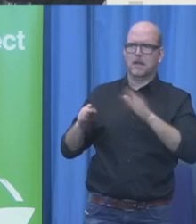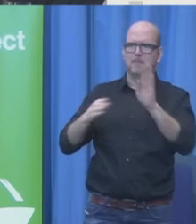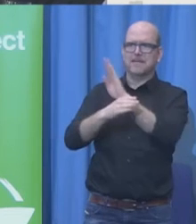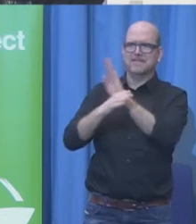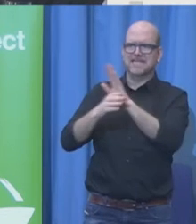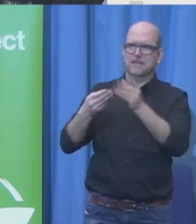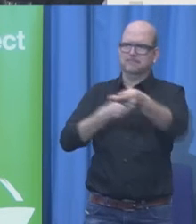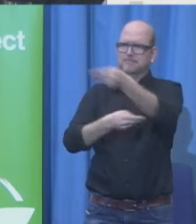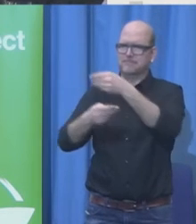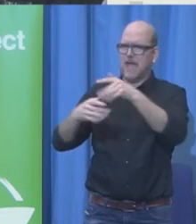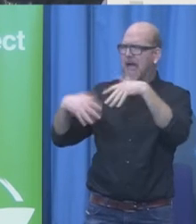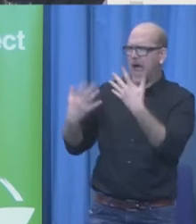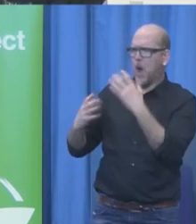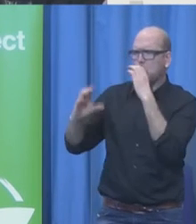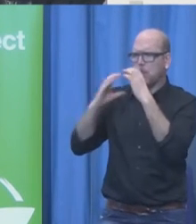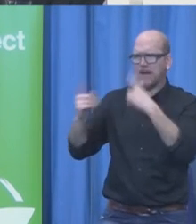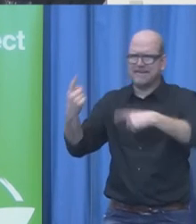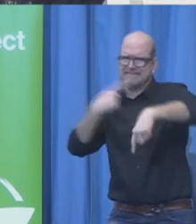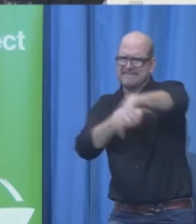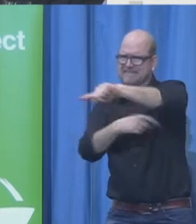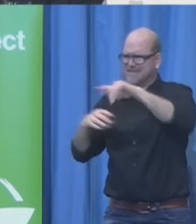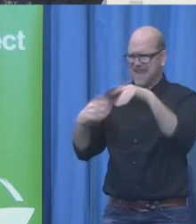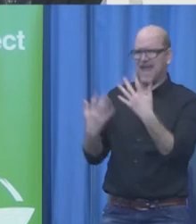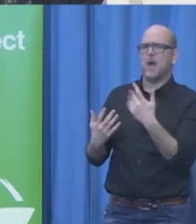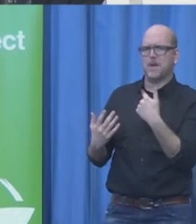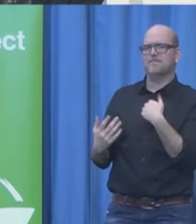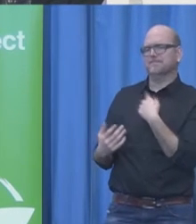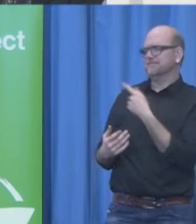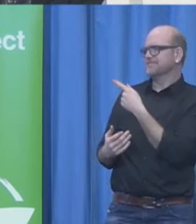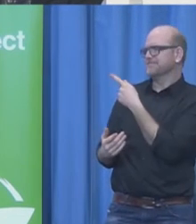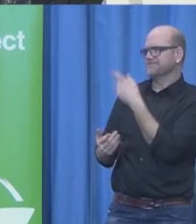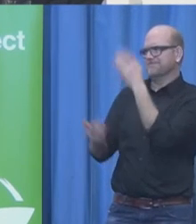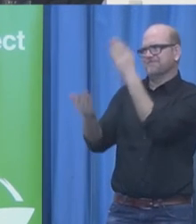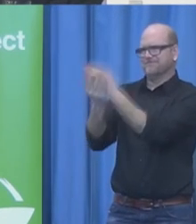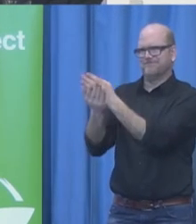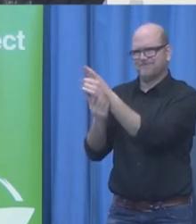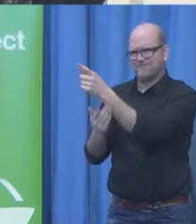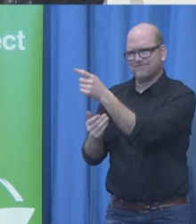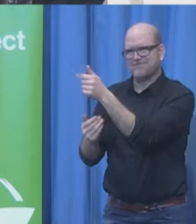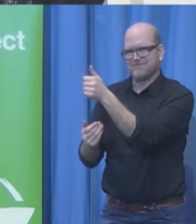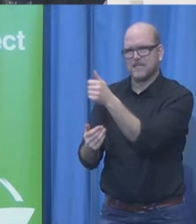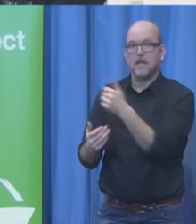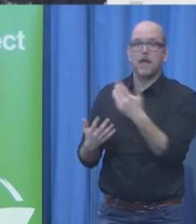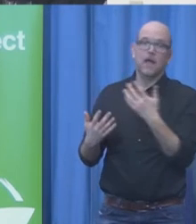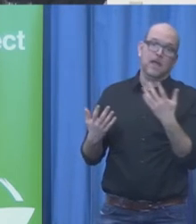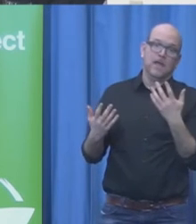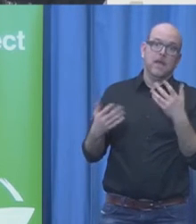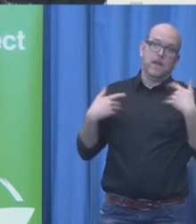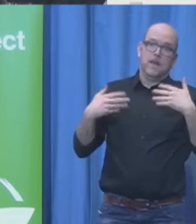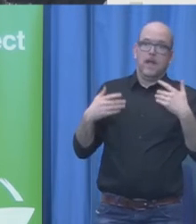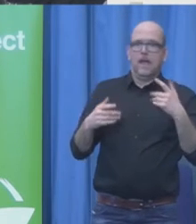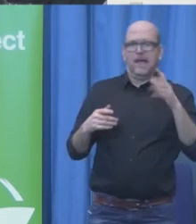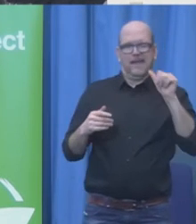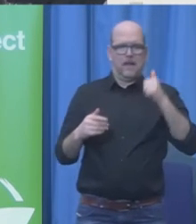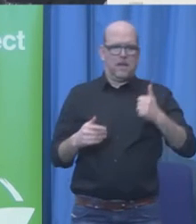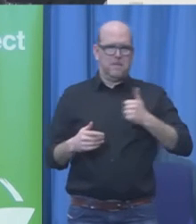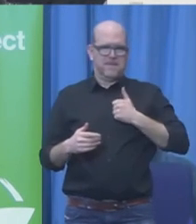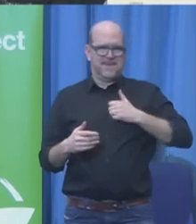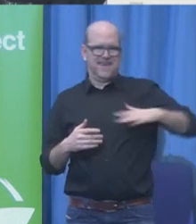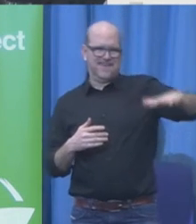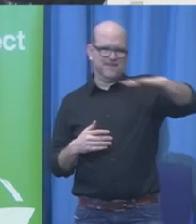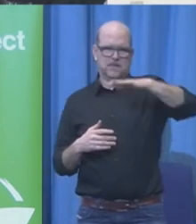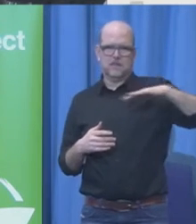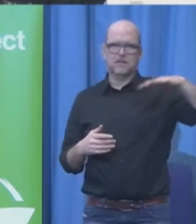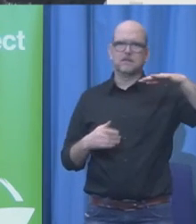achieve quotas for the private sector. In the public sector, the civil and public service, there is a quota of 3%,